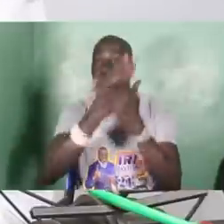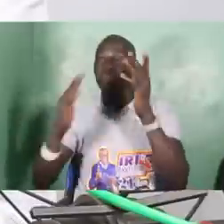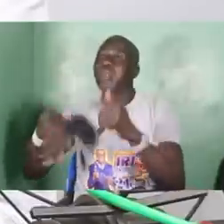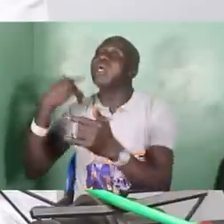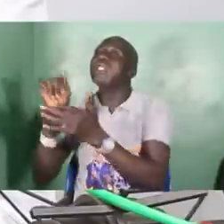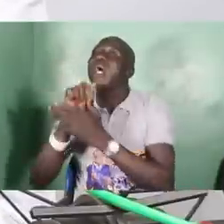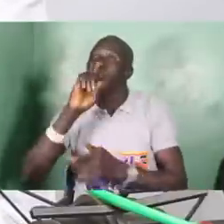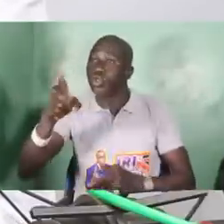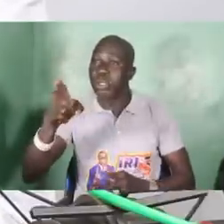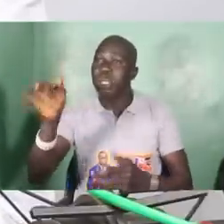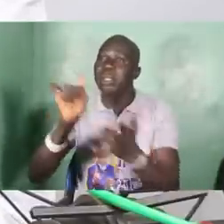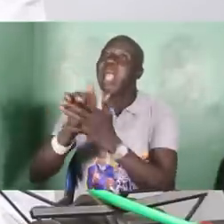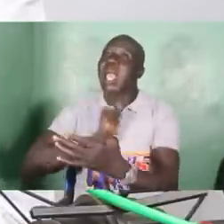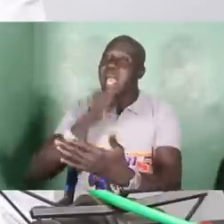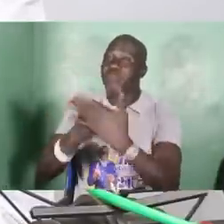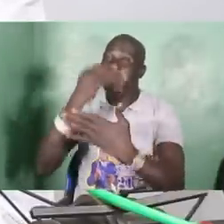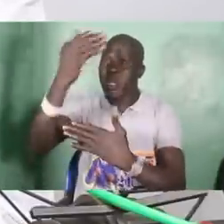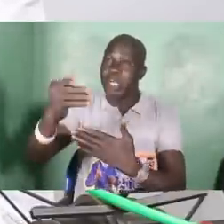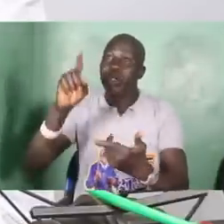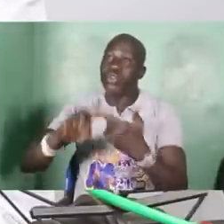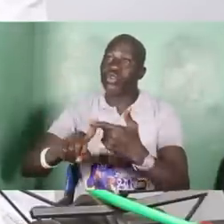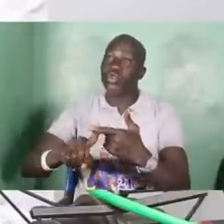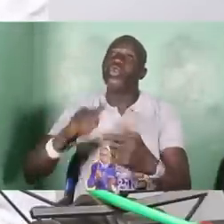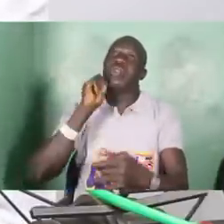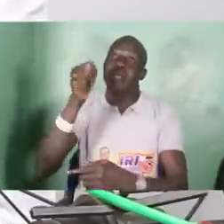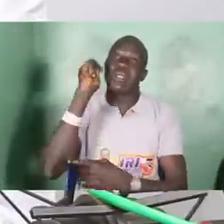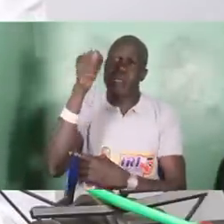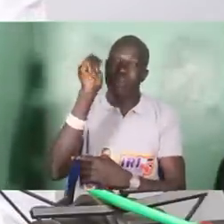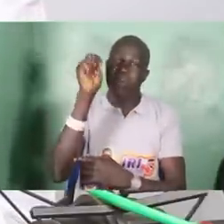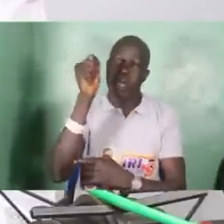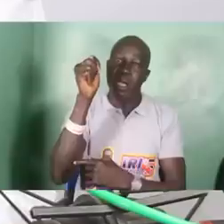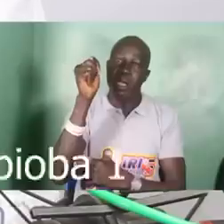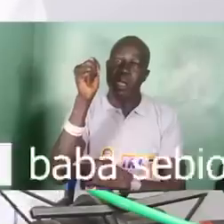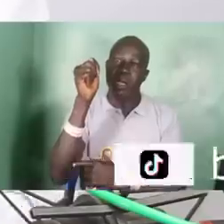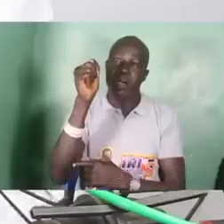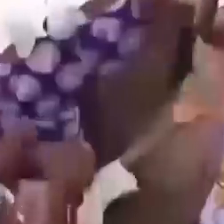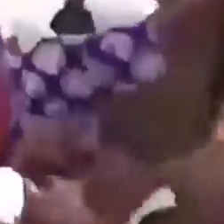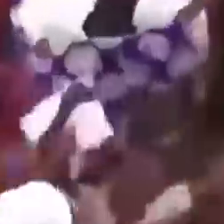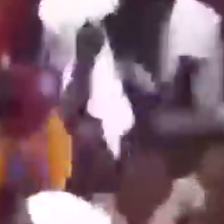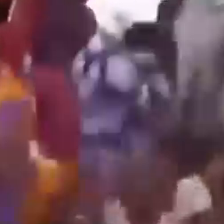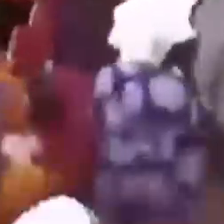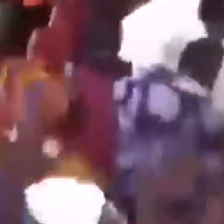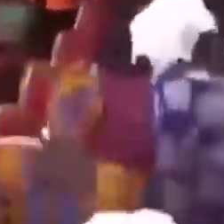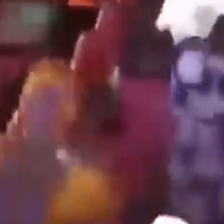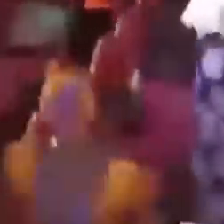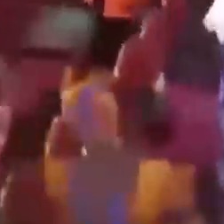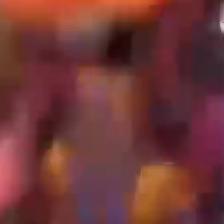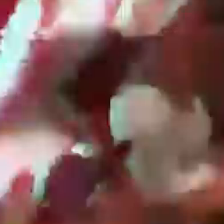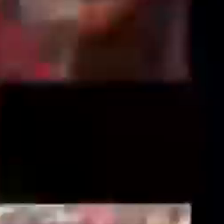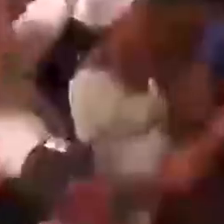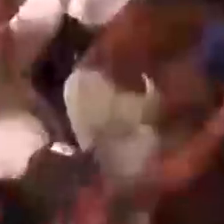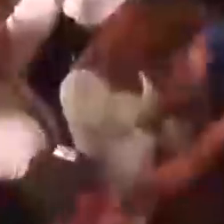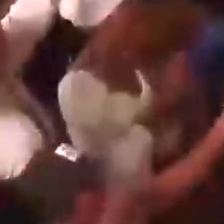somebody there. Assure them that I am next to testify. Ibade adora